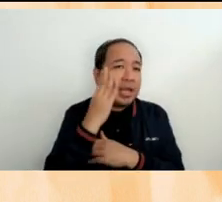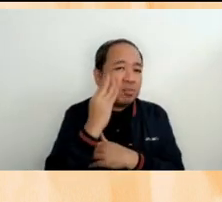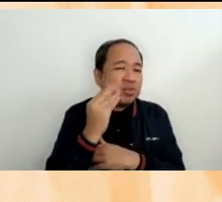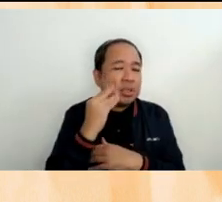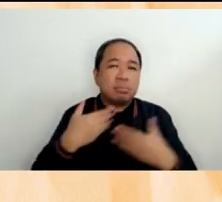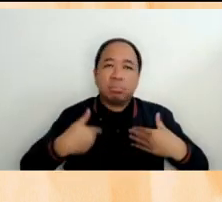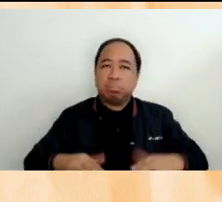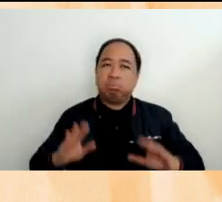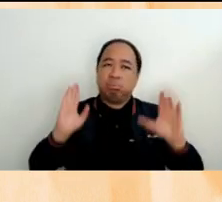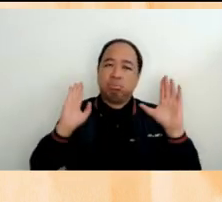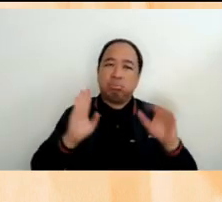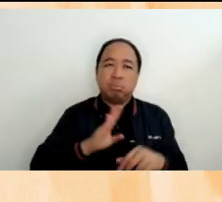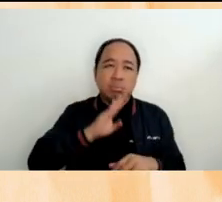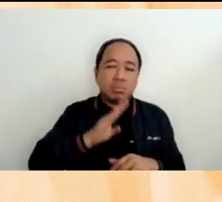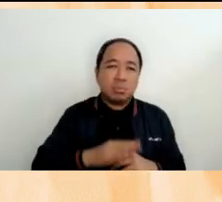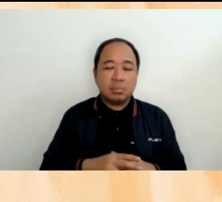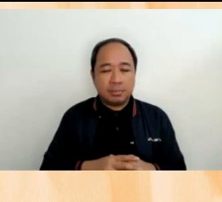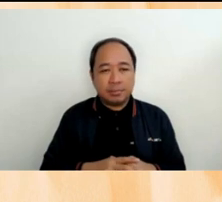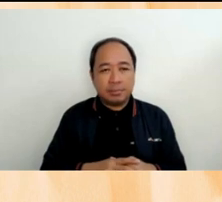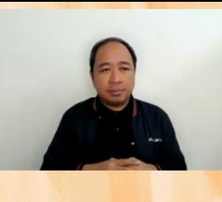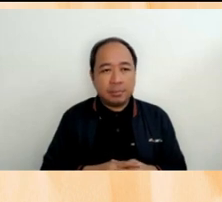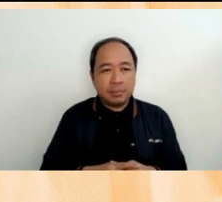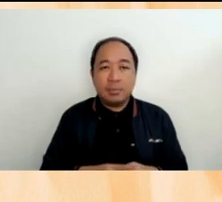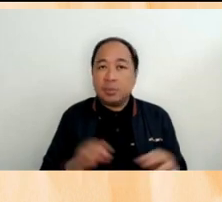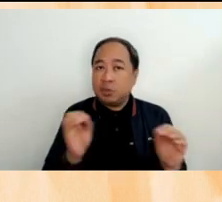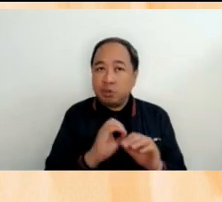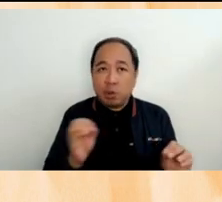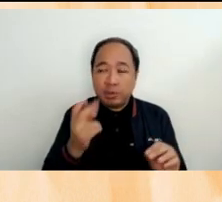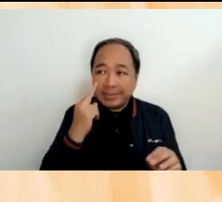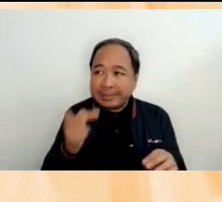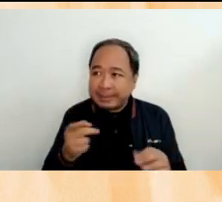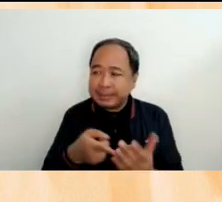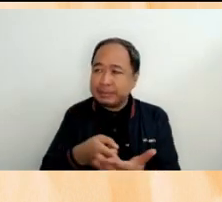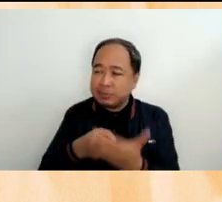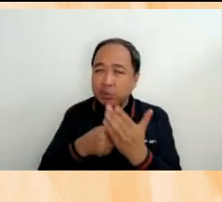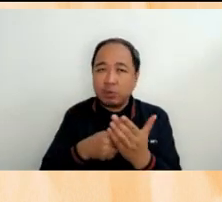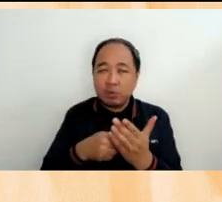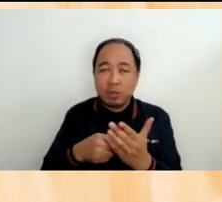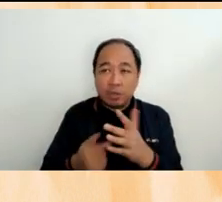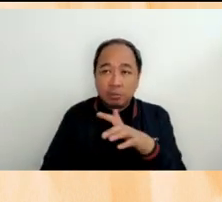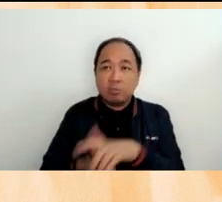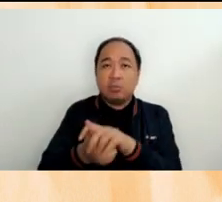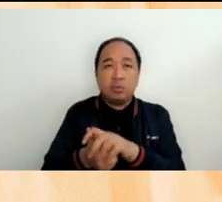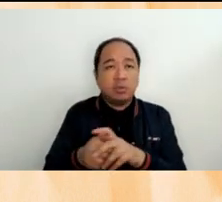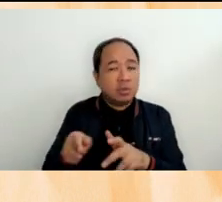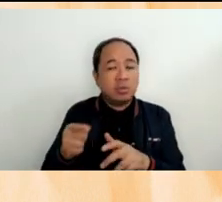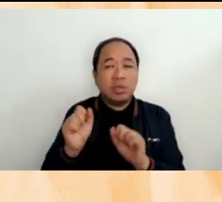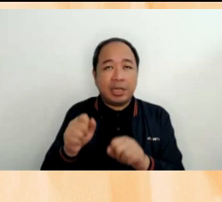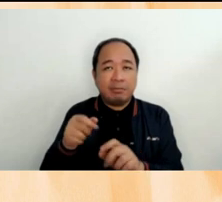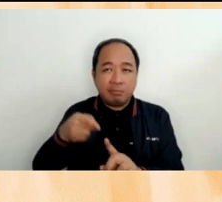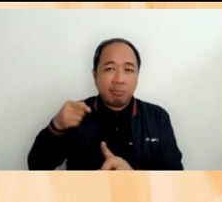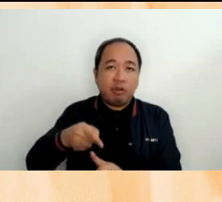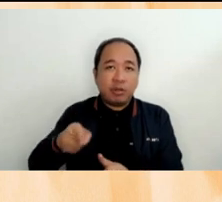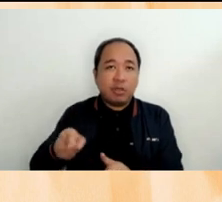ideation and suicide. However, there are several risk factors which increases the likelihood of